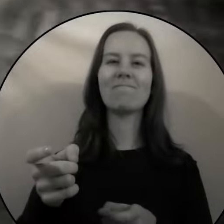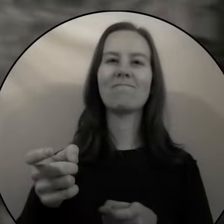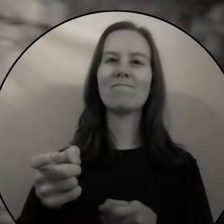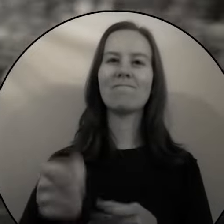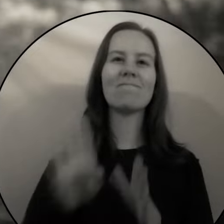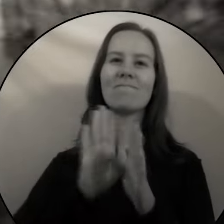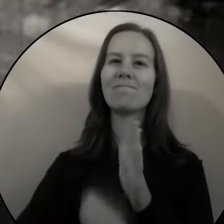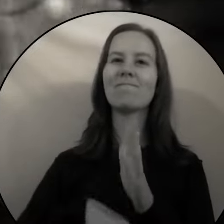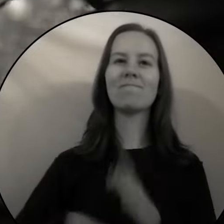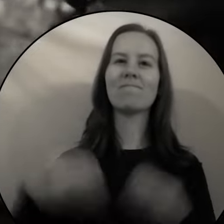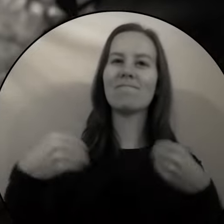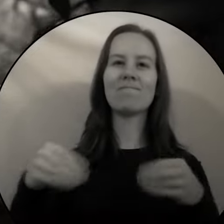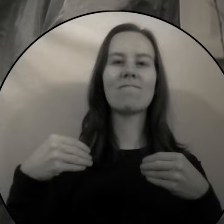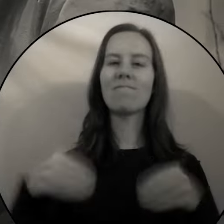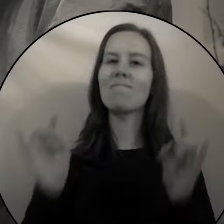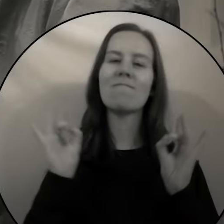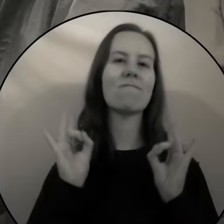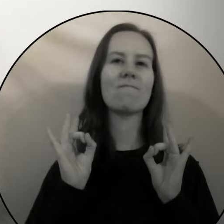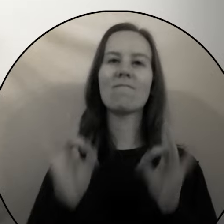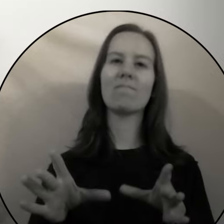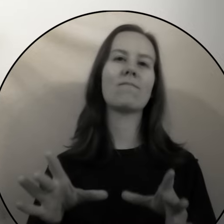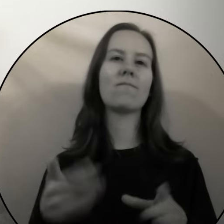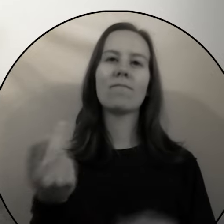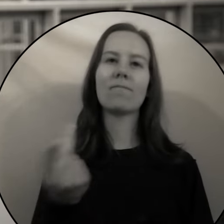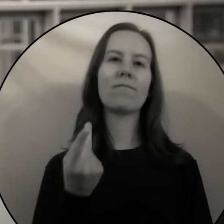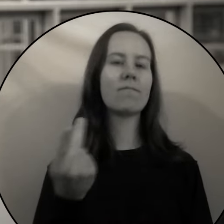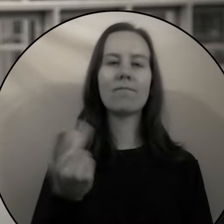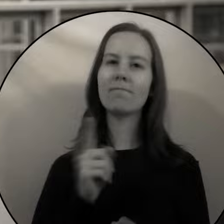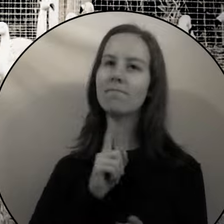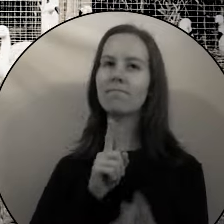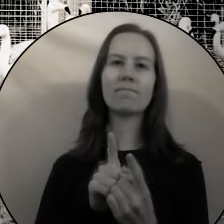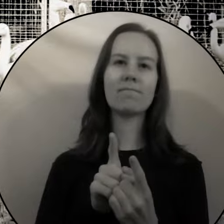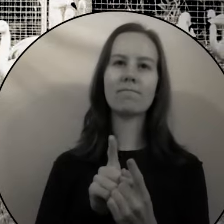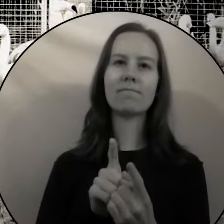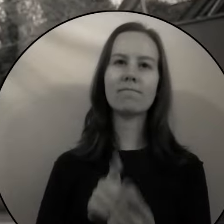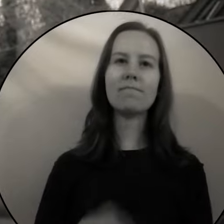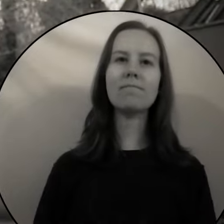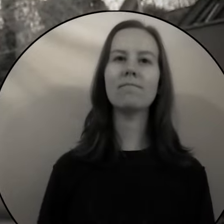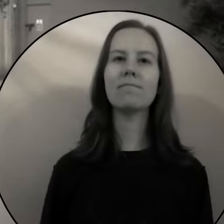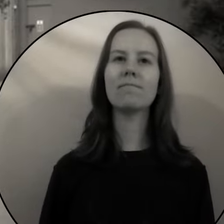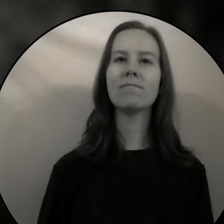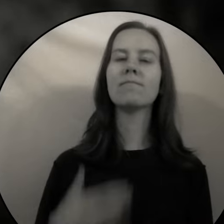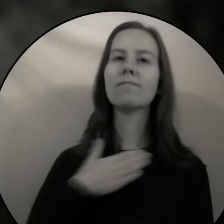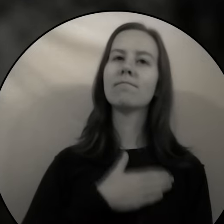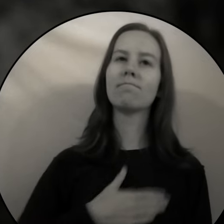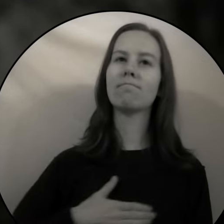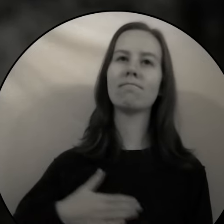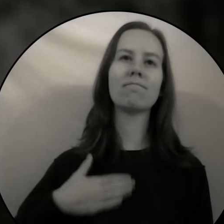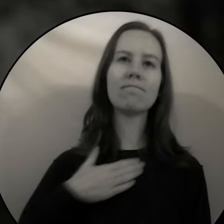to that charity shop where i bumped Into You